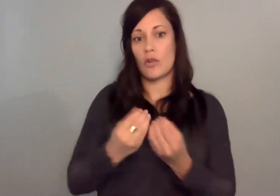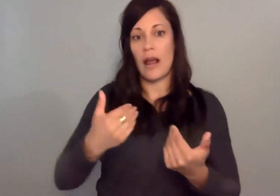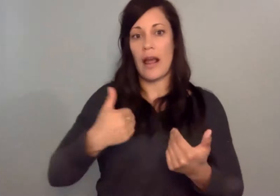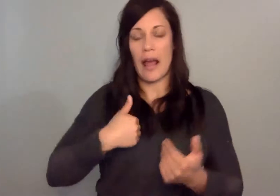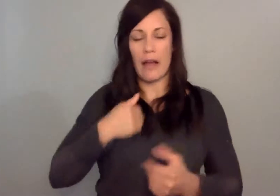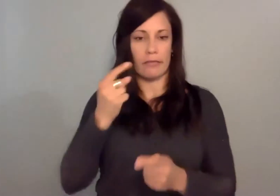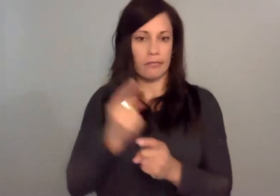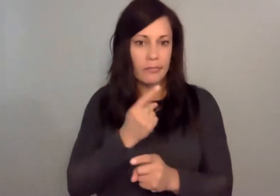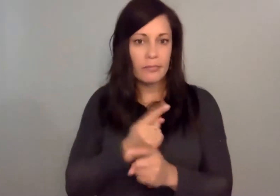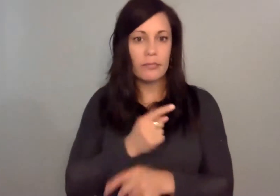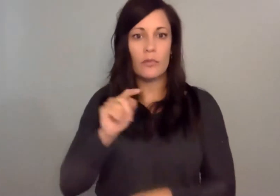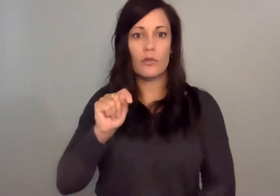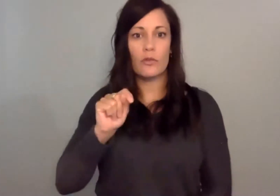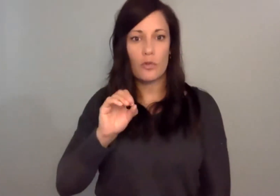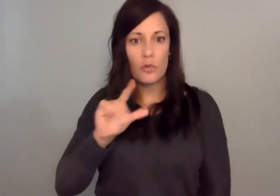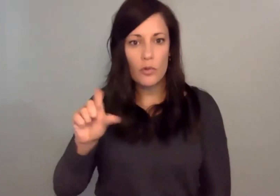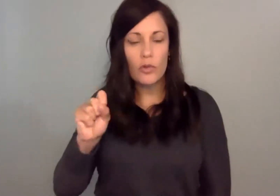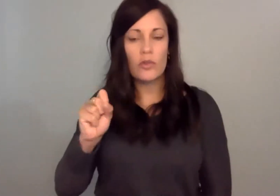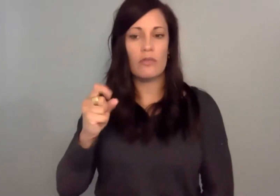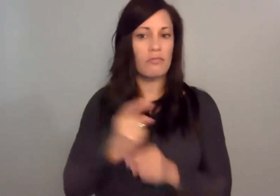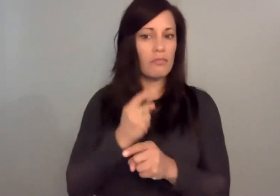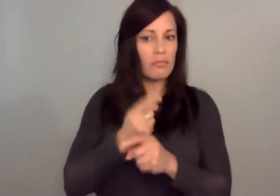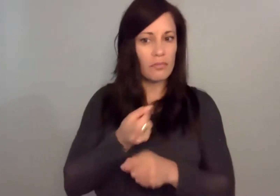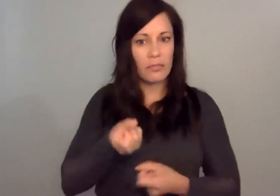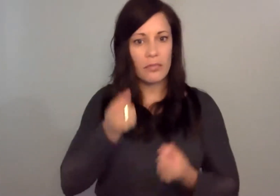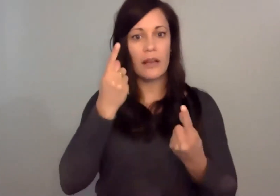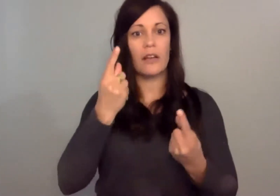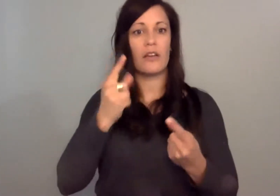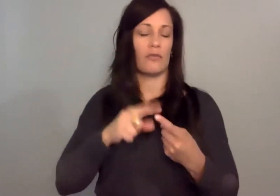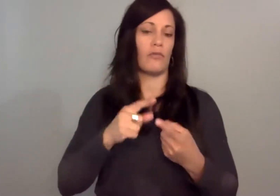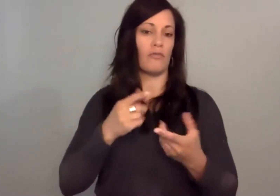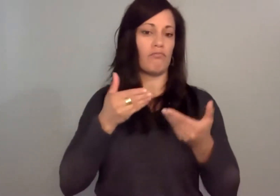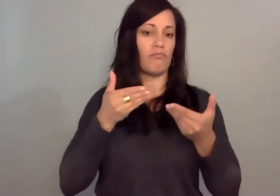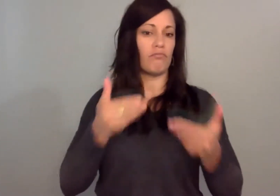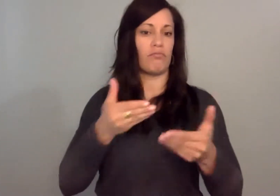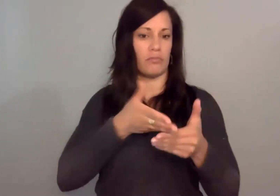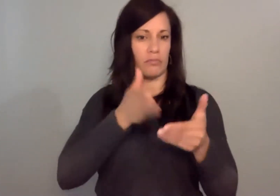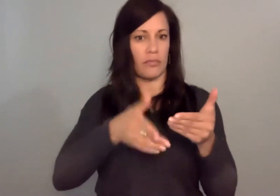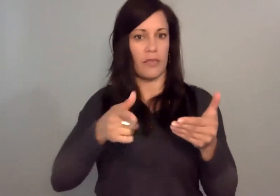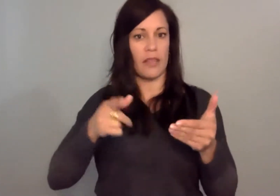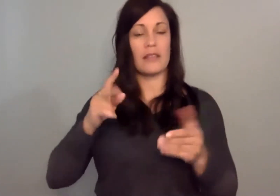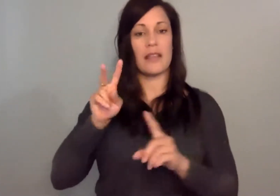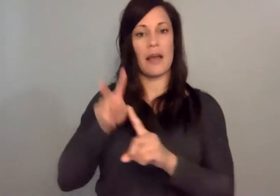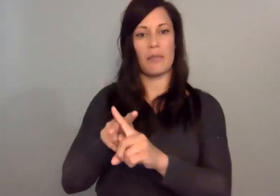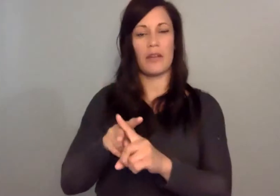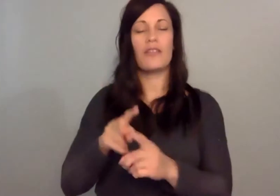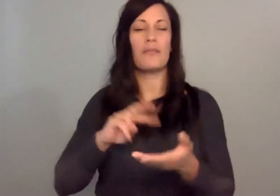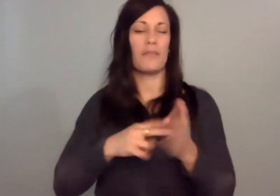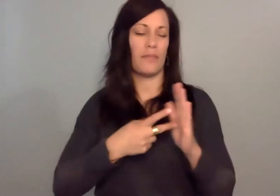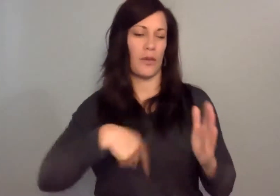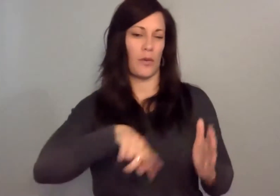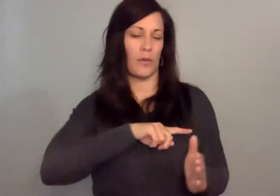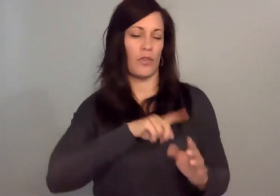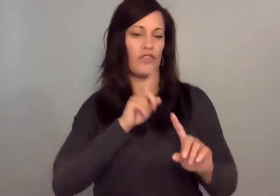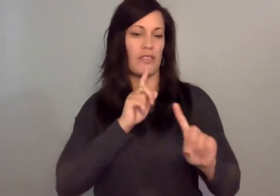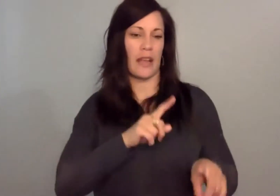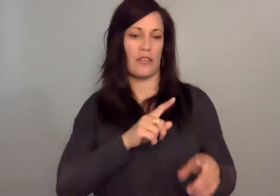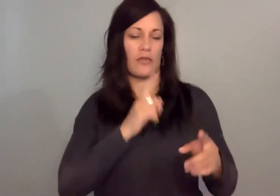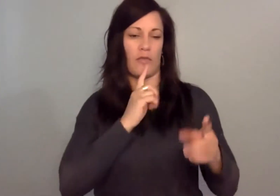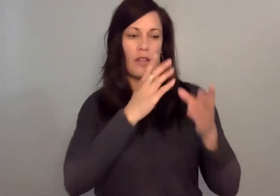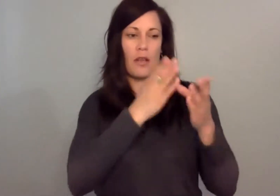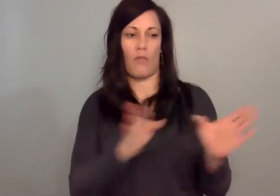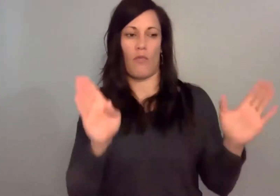and understanding they need to successfully complete the application, we'll be addressing some of the broader questions that have